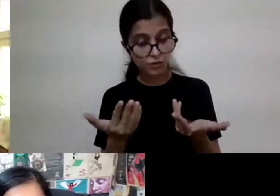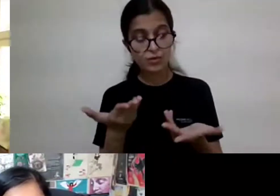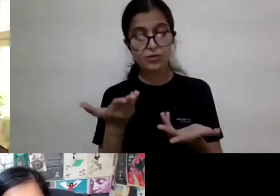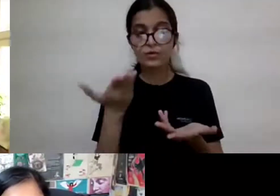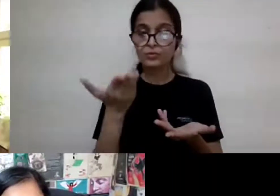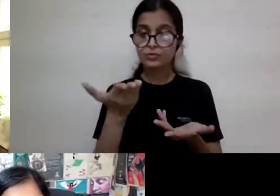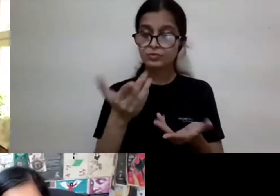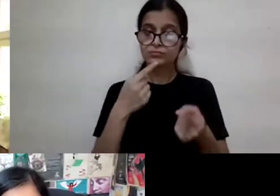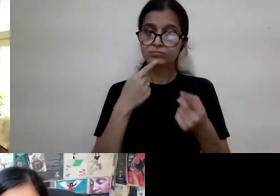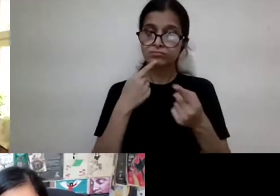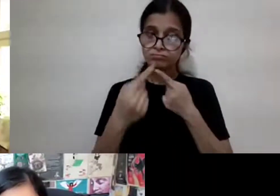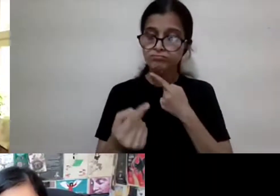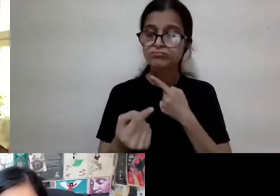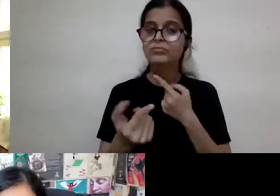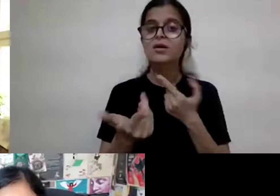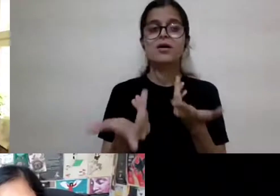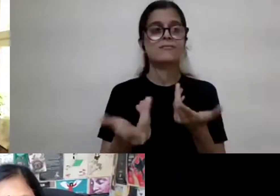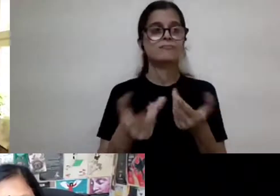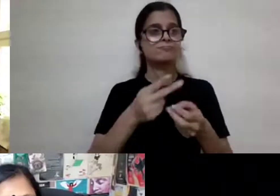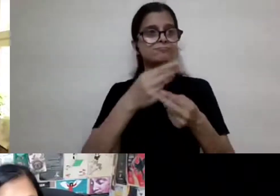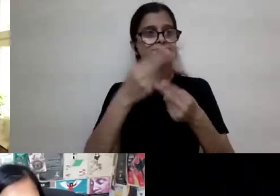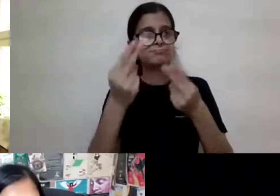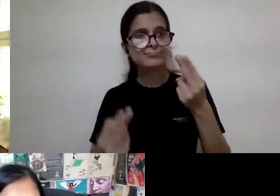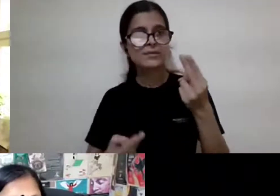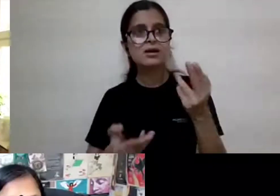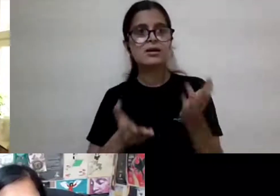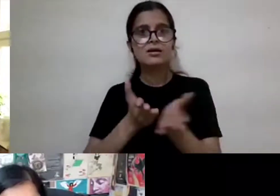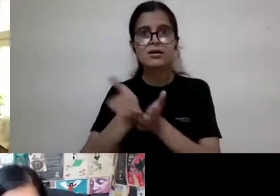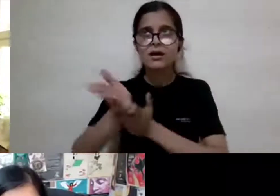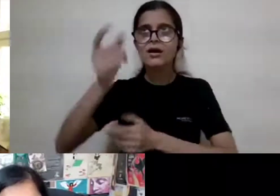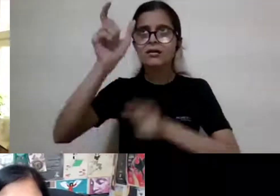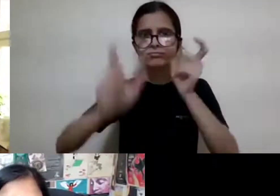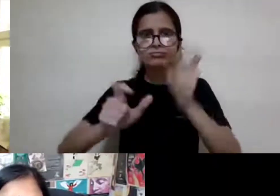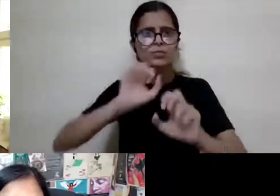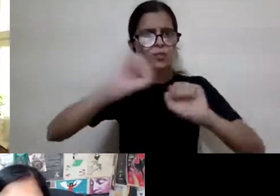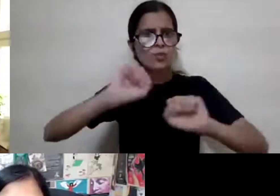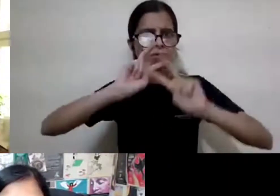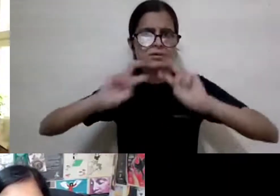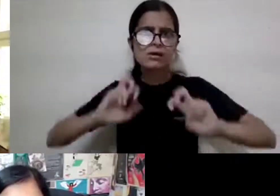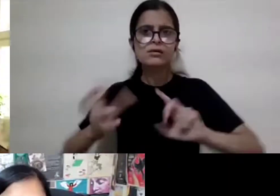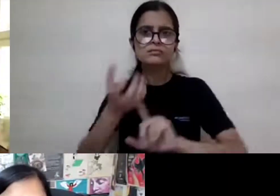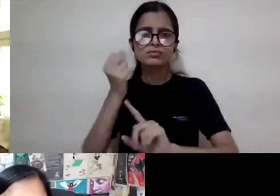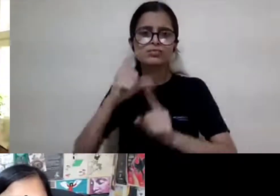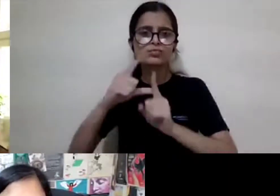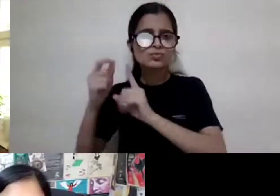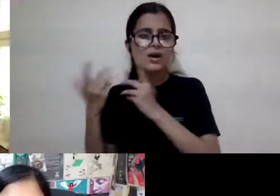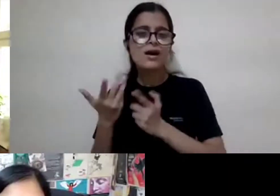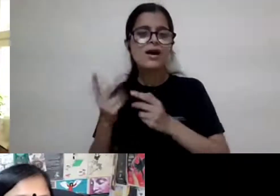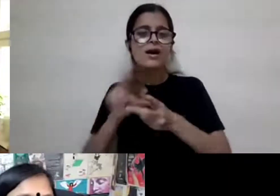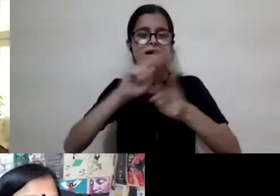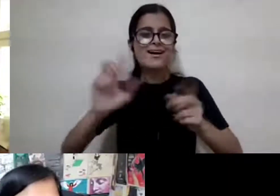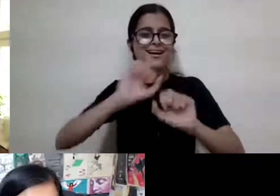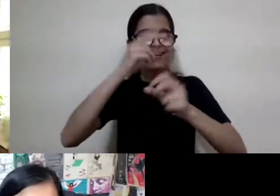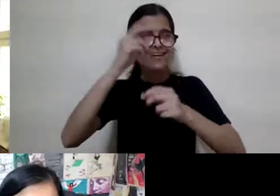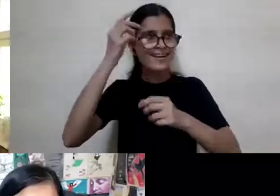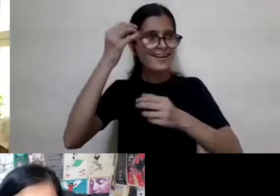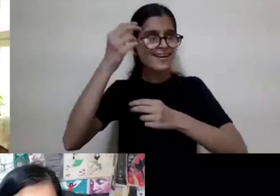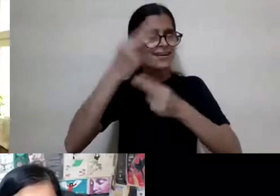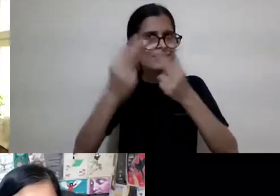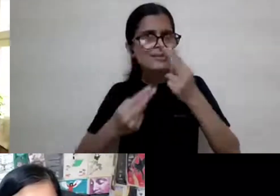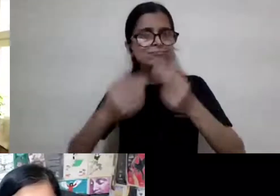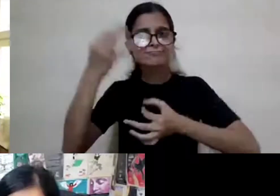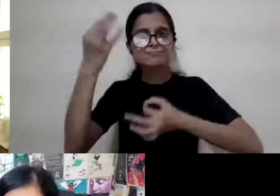spoke about the way designers are doing research, deploying what is called design thinking in very novel